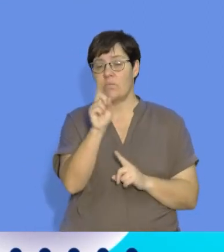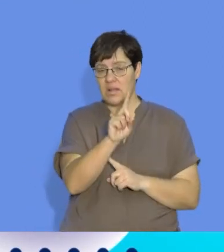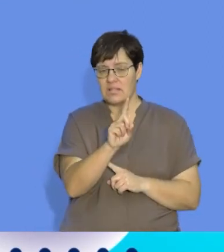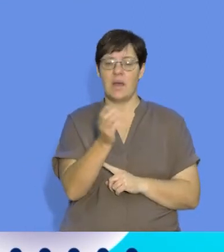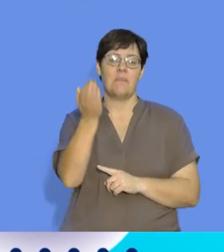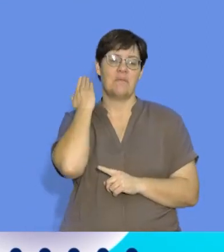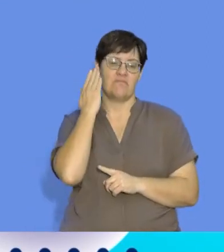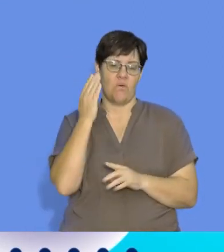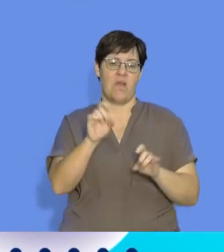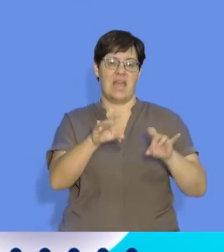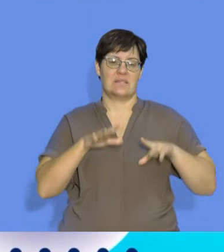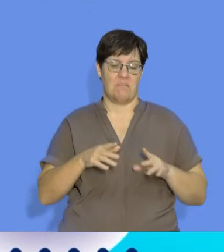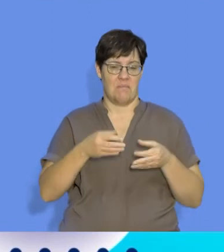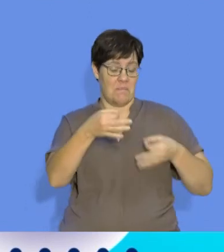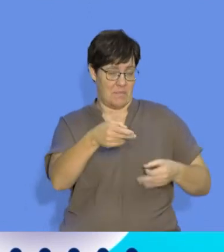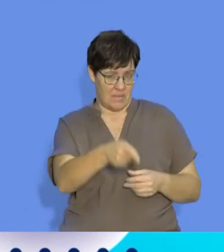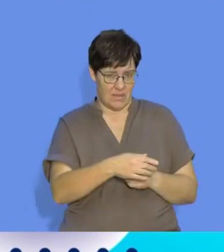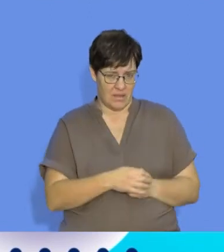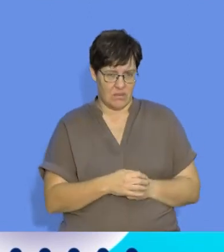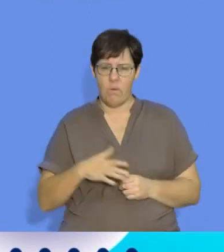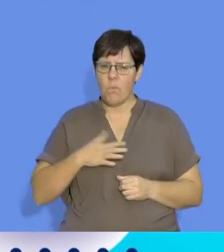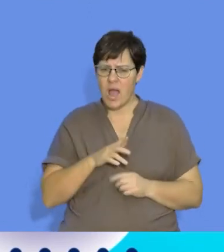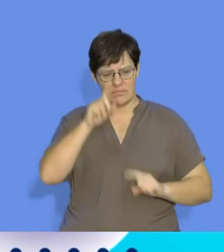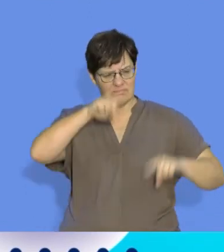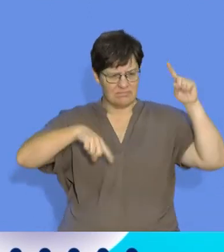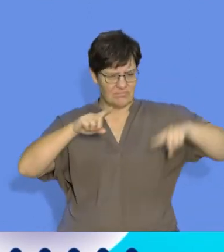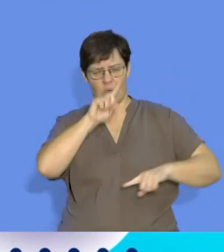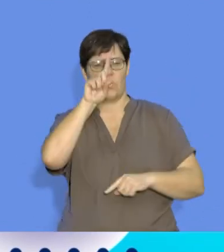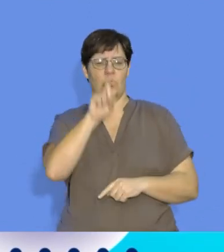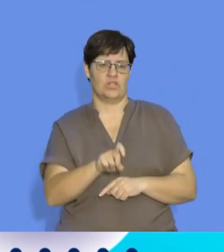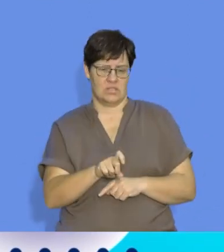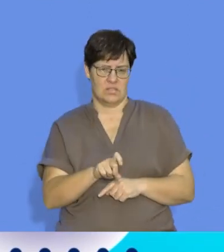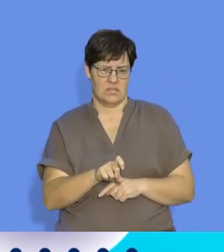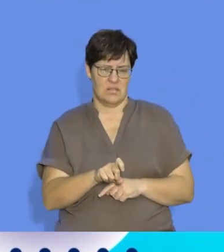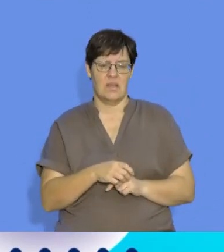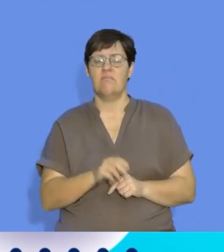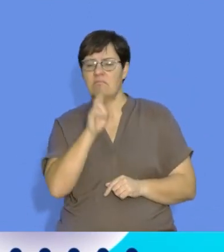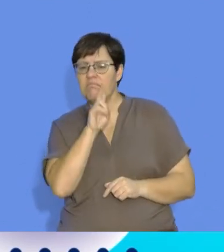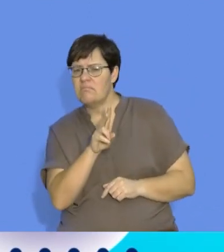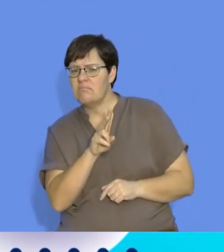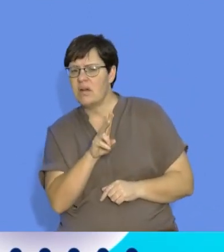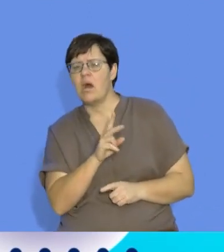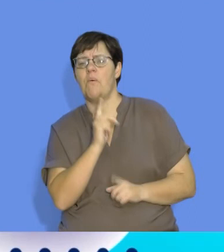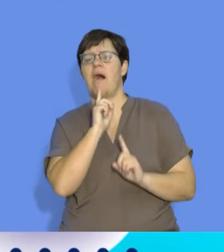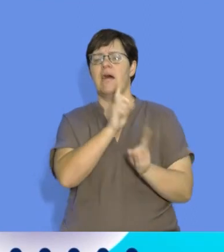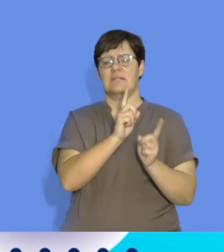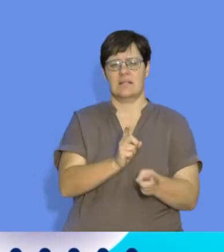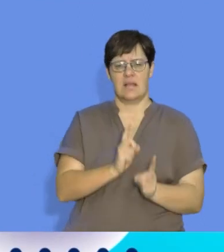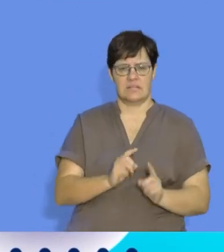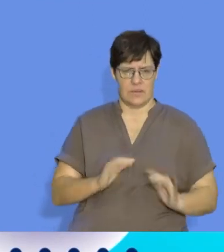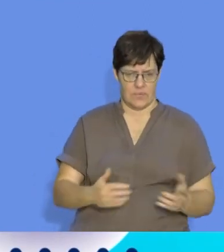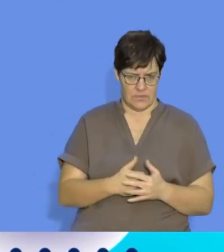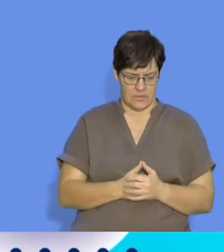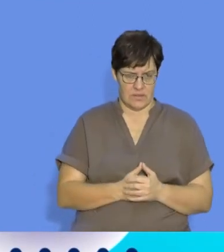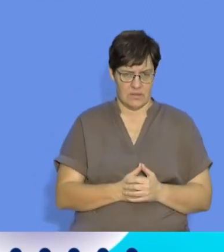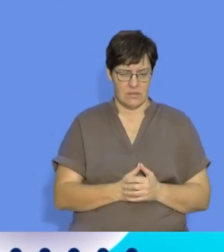from past papers to try and see the variation of the questions that they use there and see how do we answer these questions